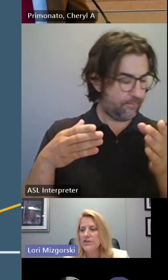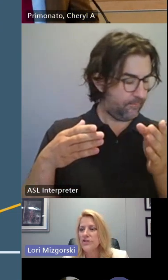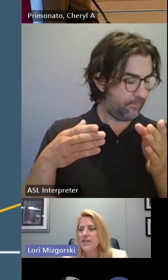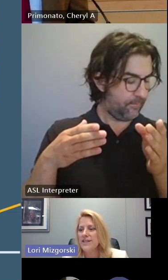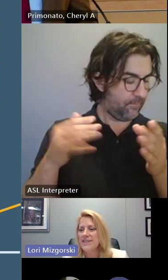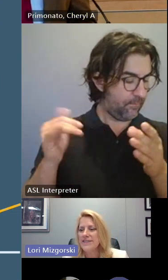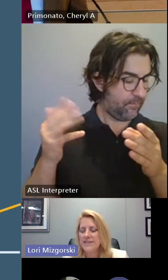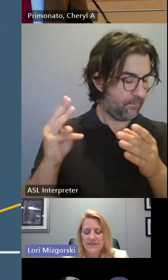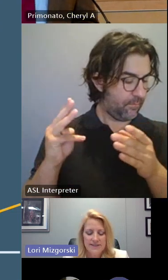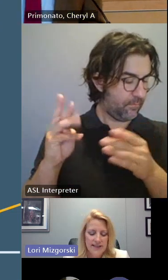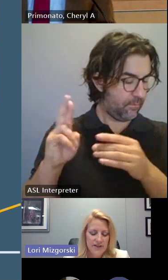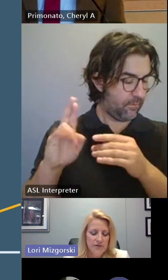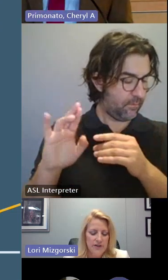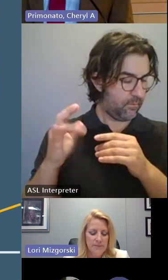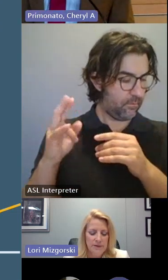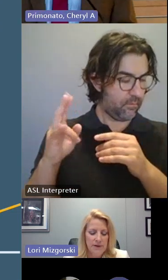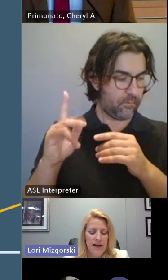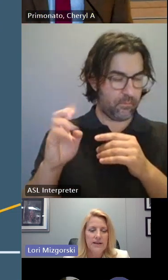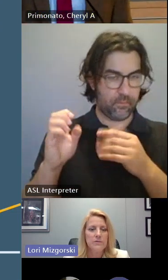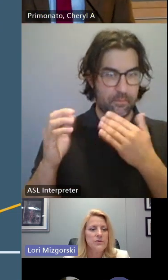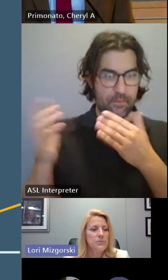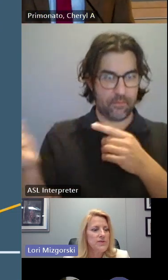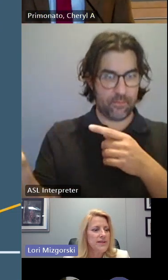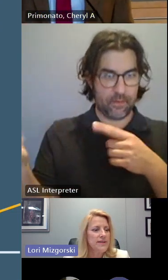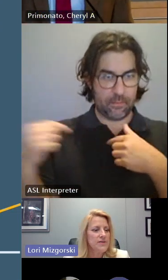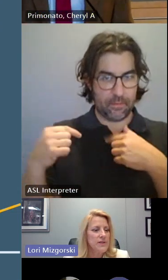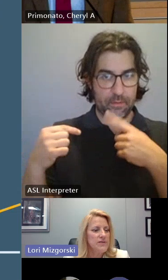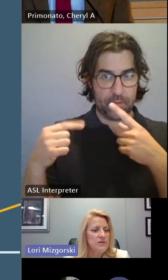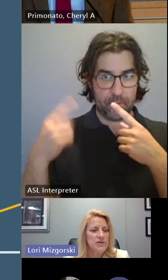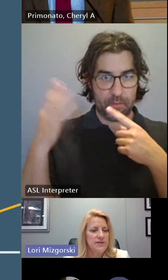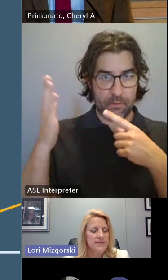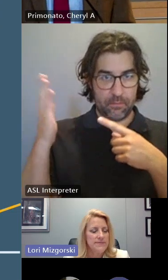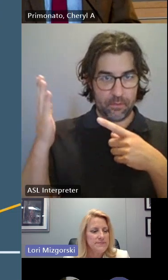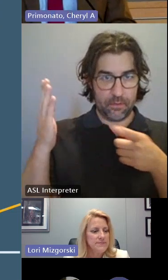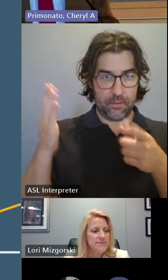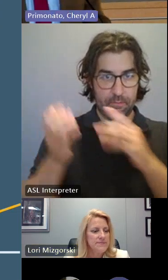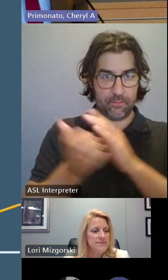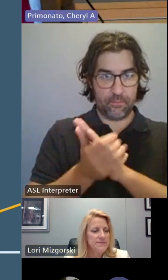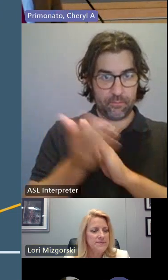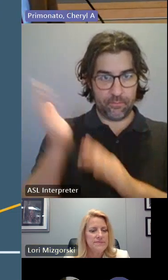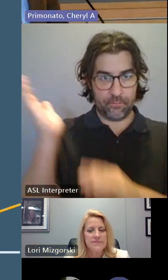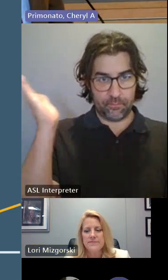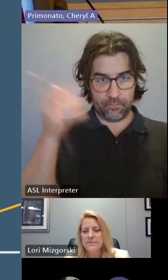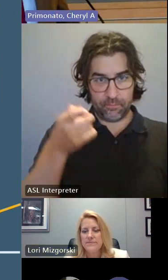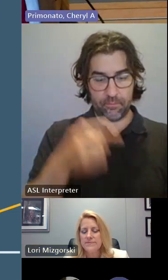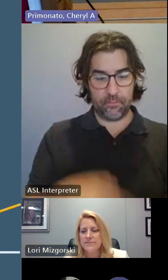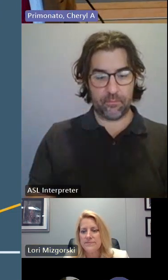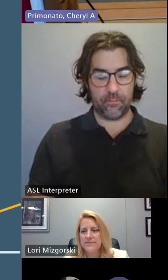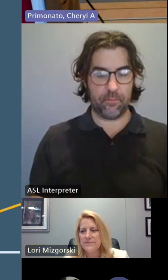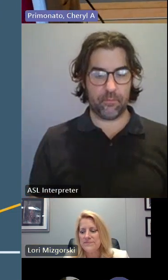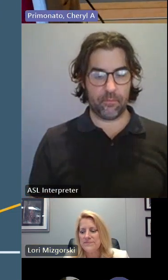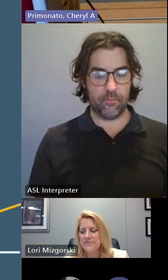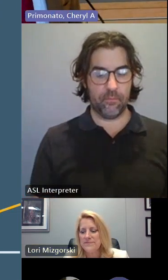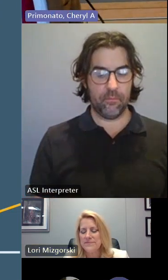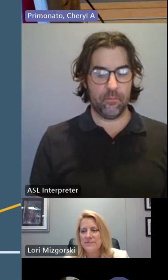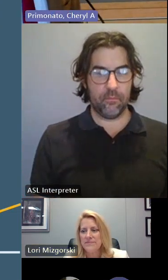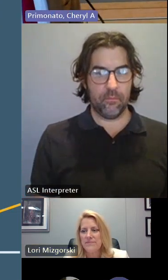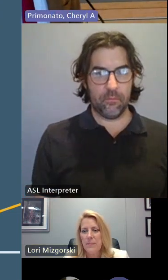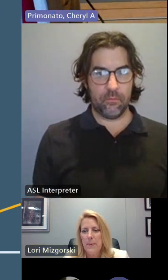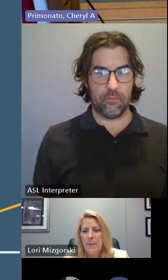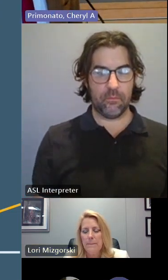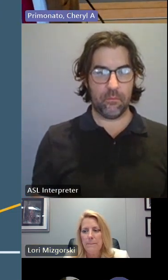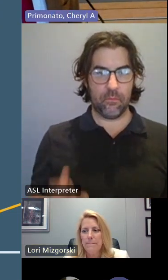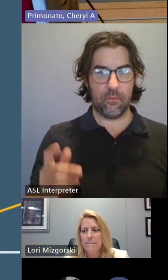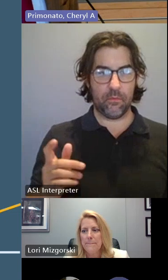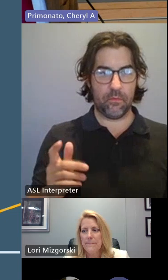Mr. Jim Ritchie, thank you for coming back. And would you present this resolution? Sure. I want to update you with a change.